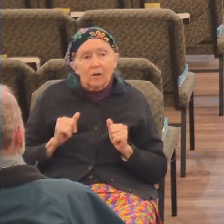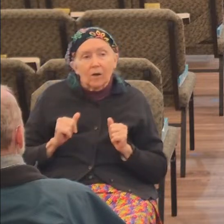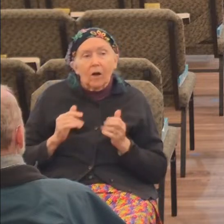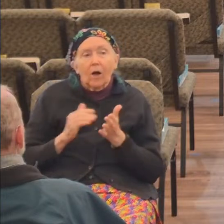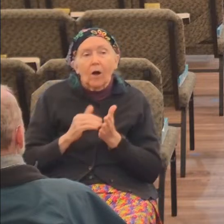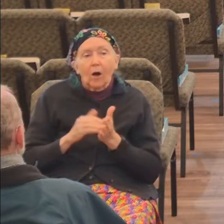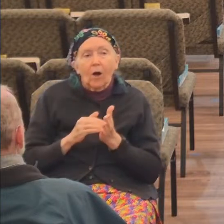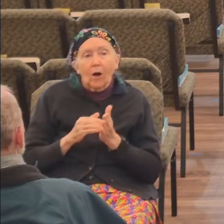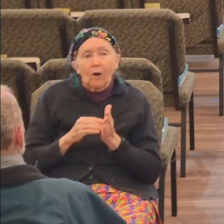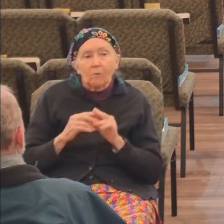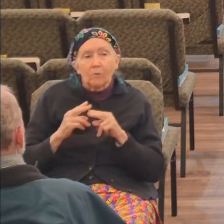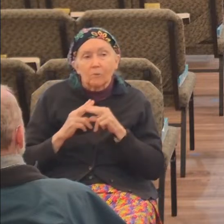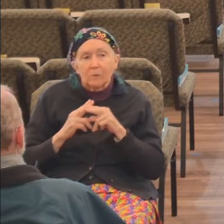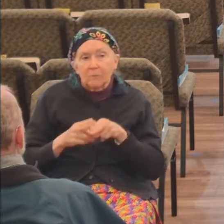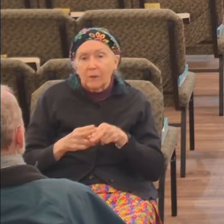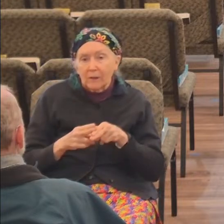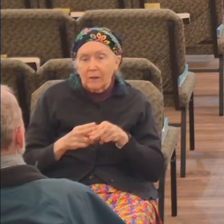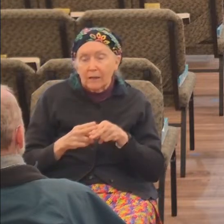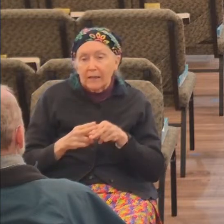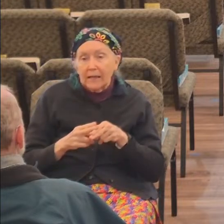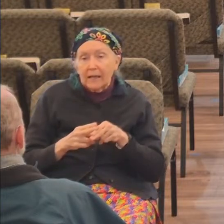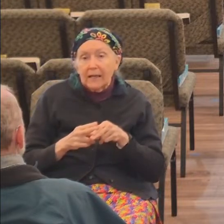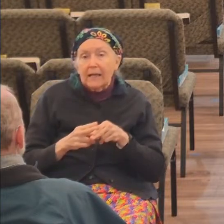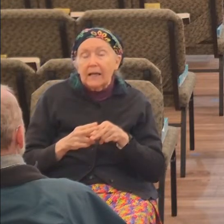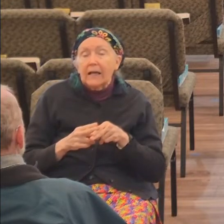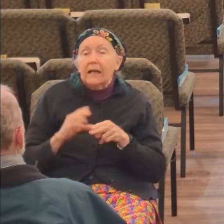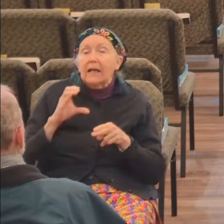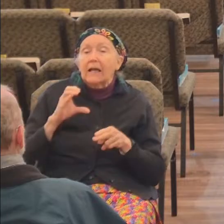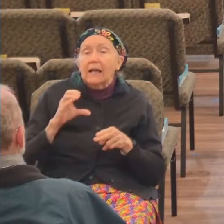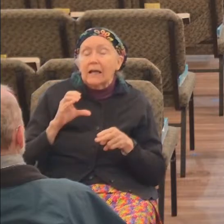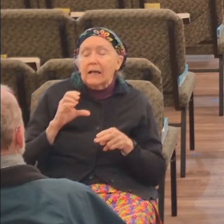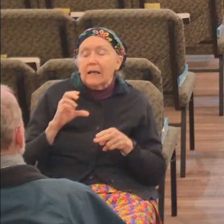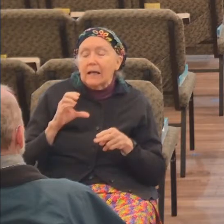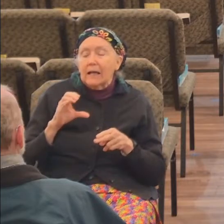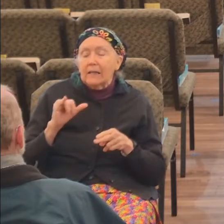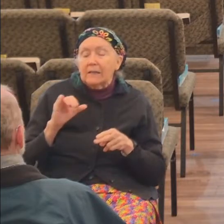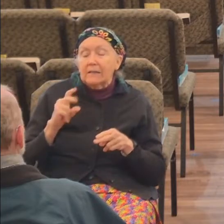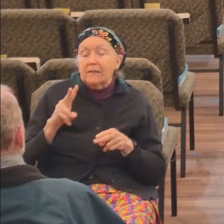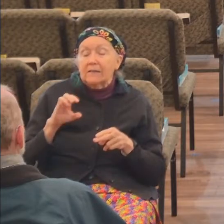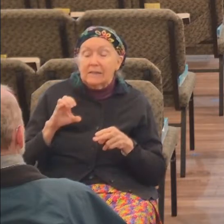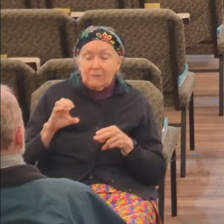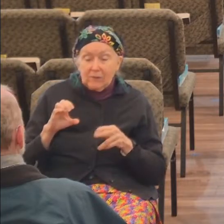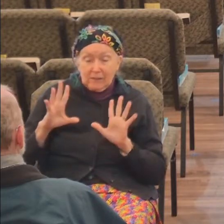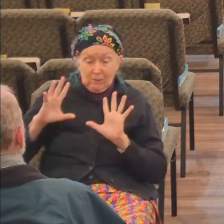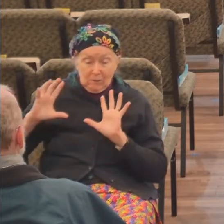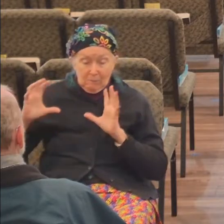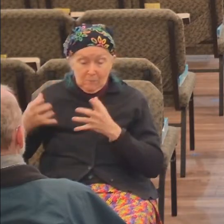to literal civic bodies and associations that were